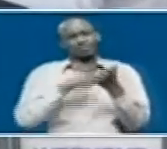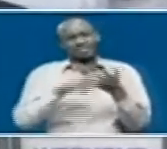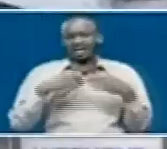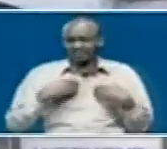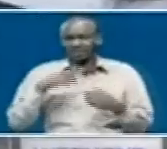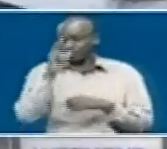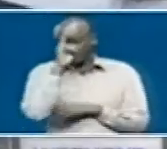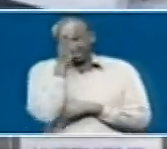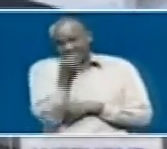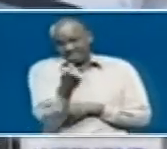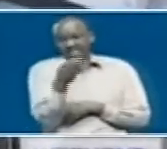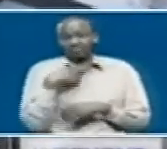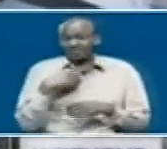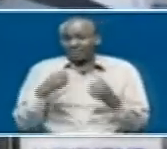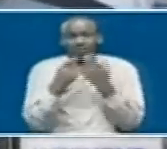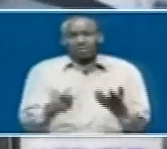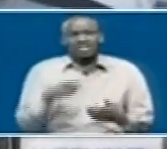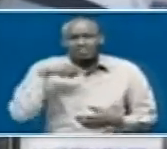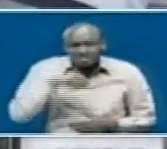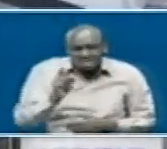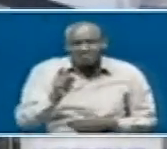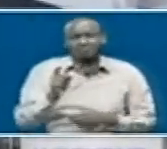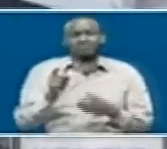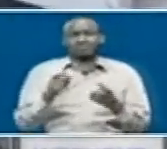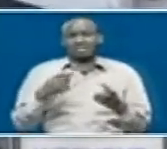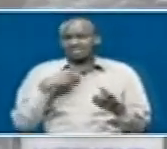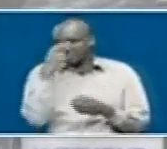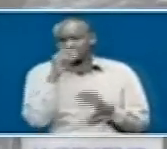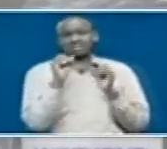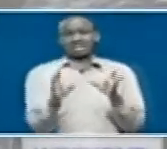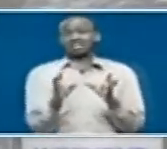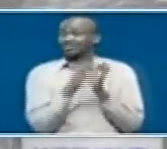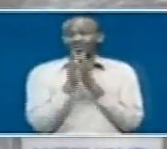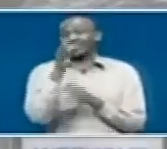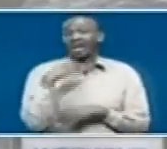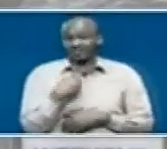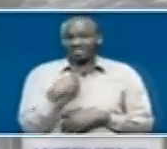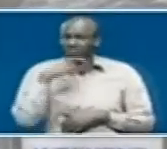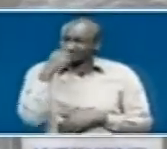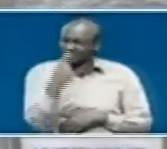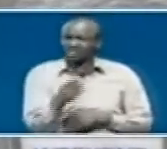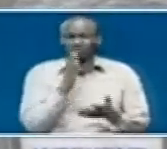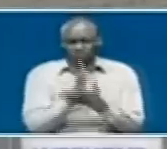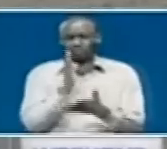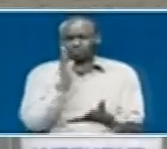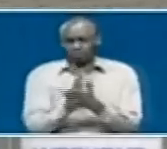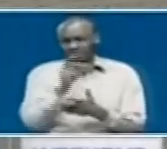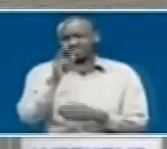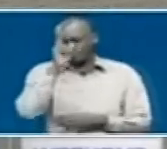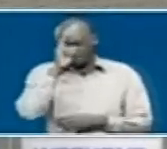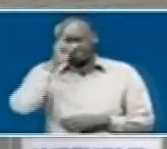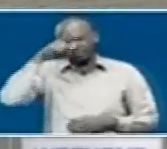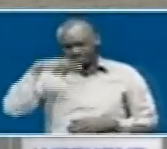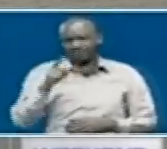police chase. No mention was made that they were initially held as suspects. Ali's family is now convinced that it was the police who